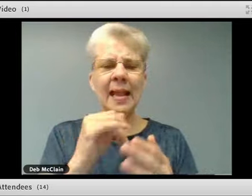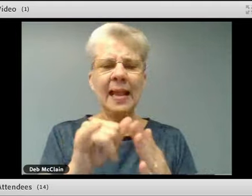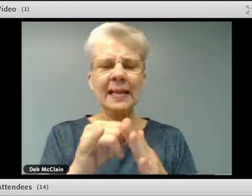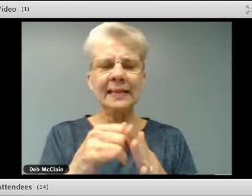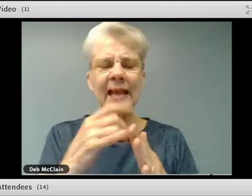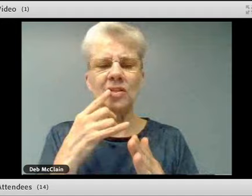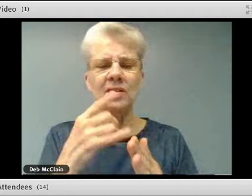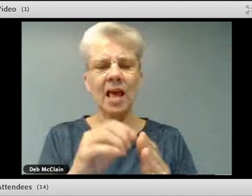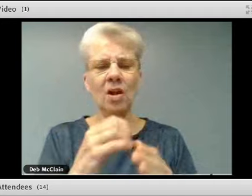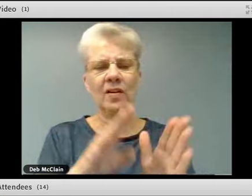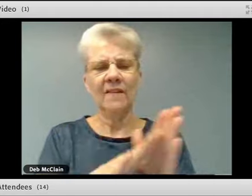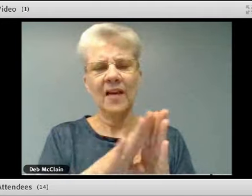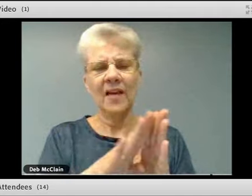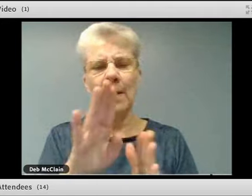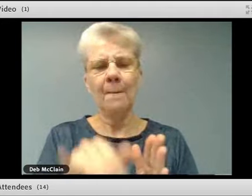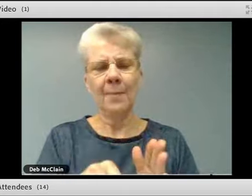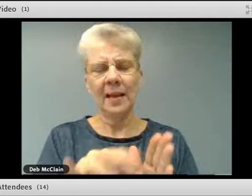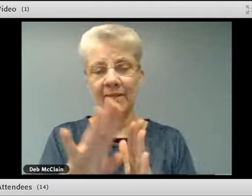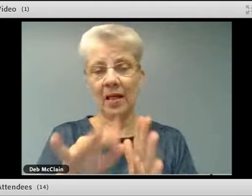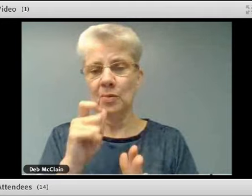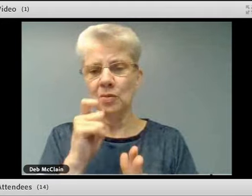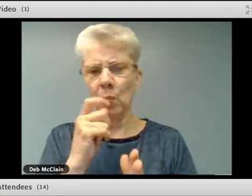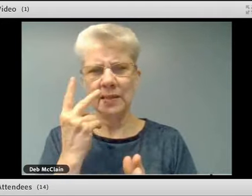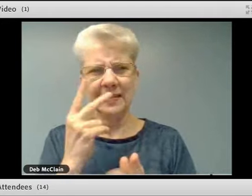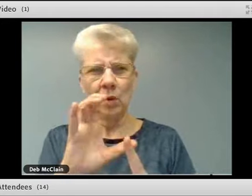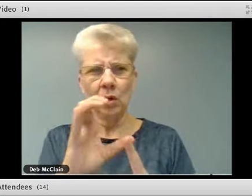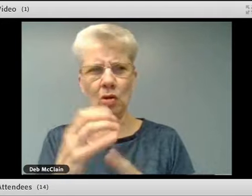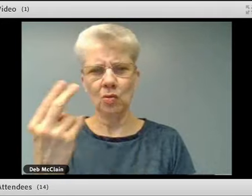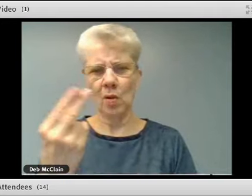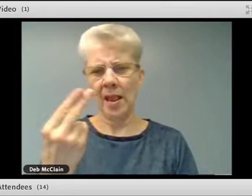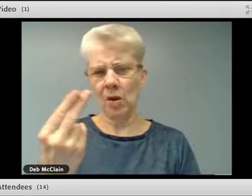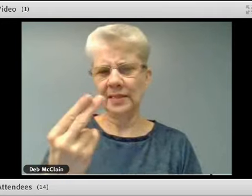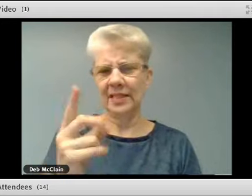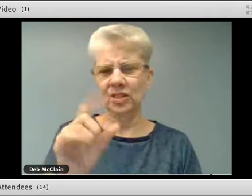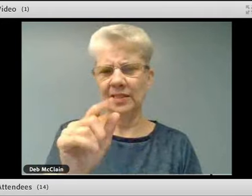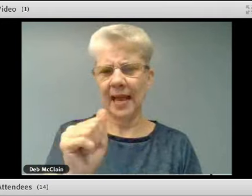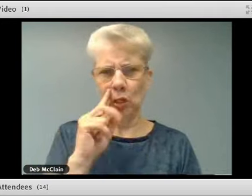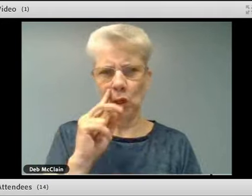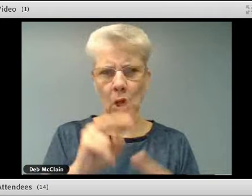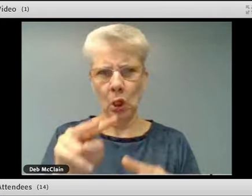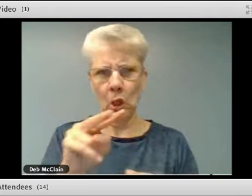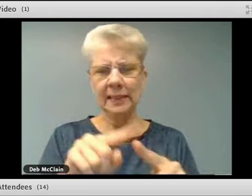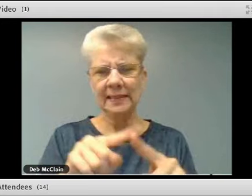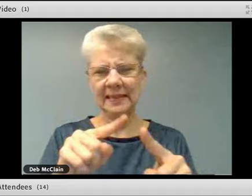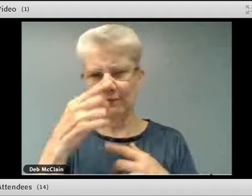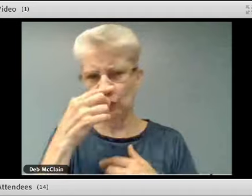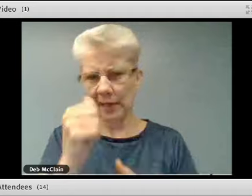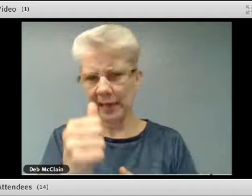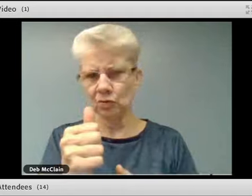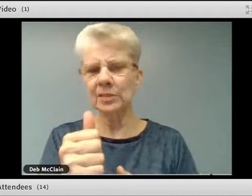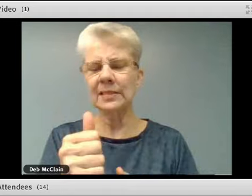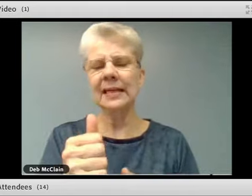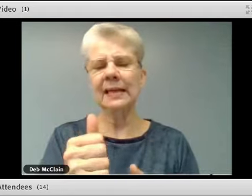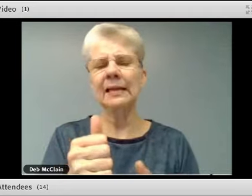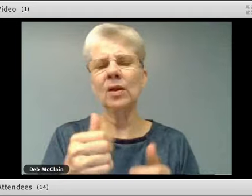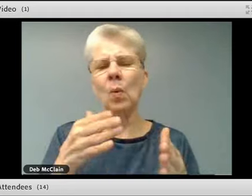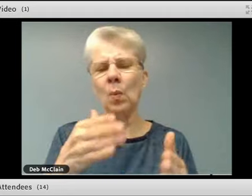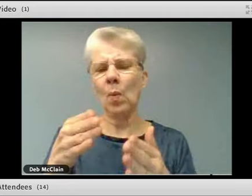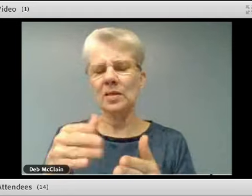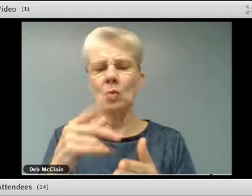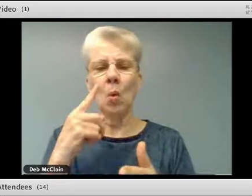seeing what open cultural heritage data can look in new and interesting contexts. So we'll take a look at a